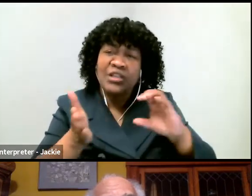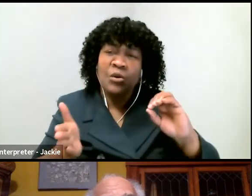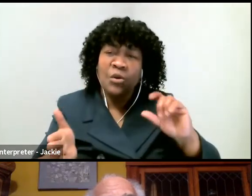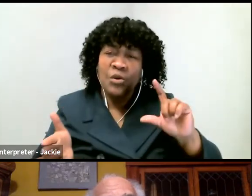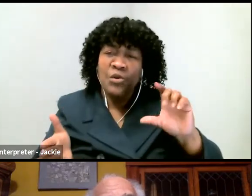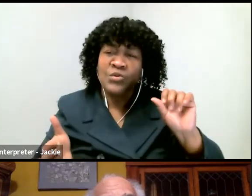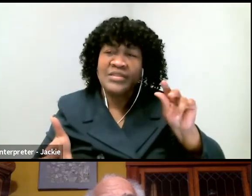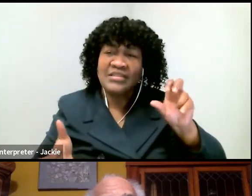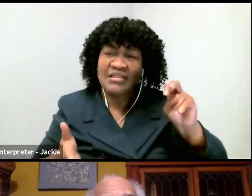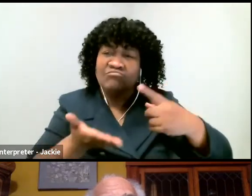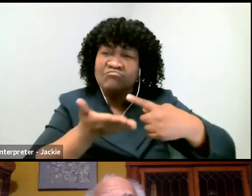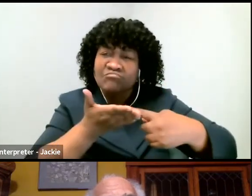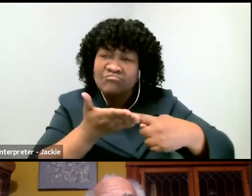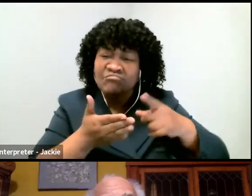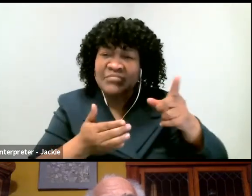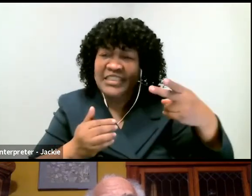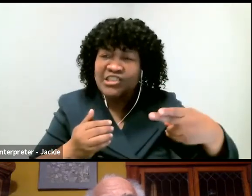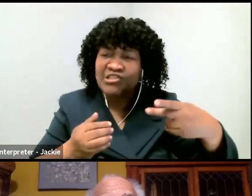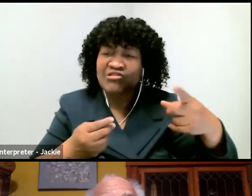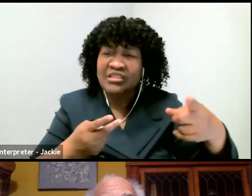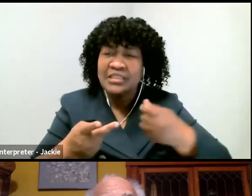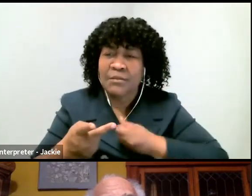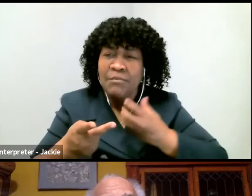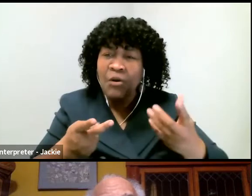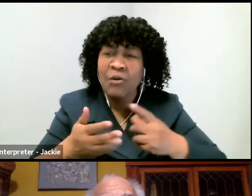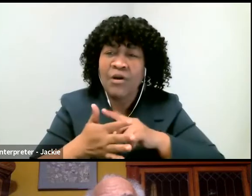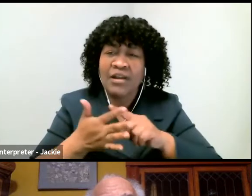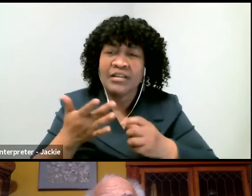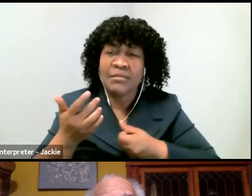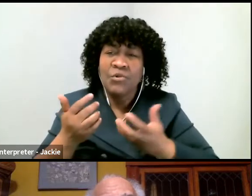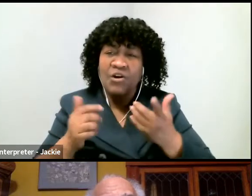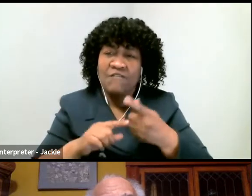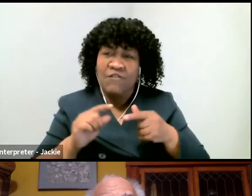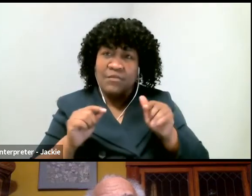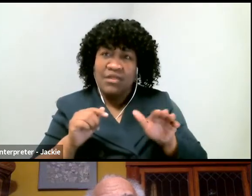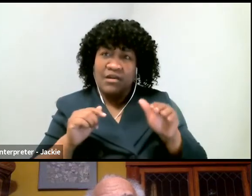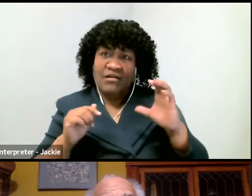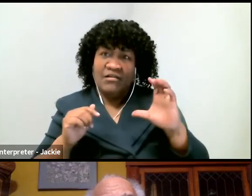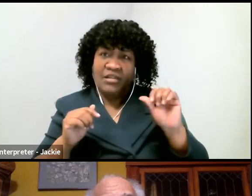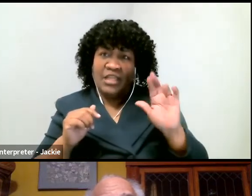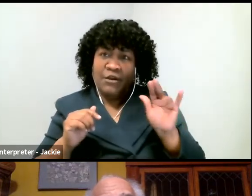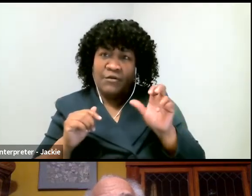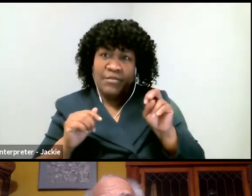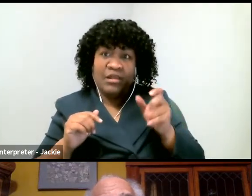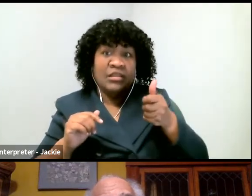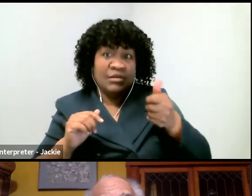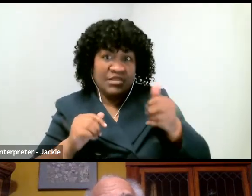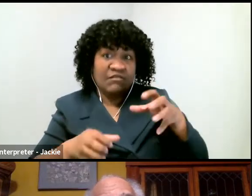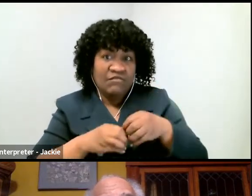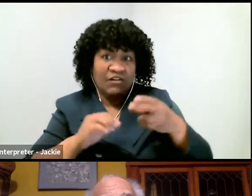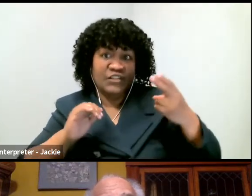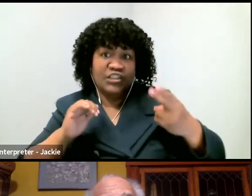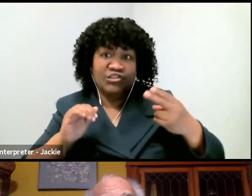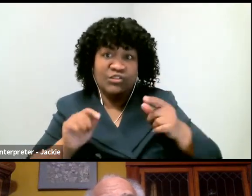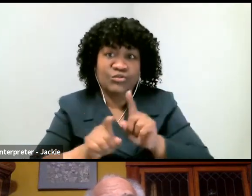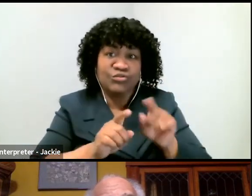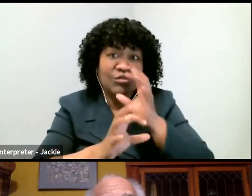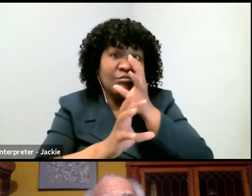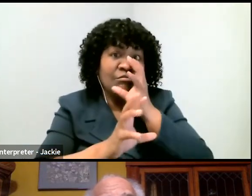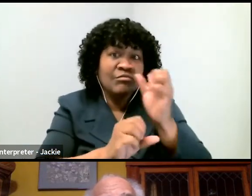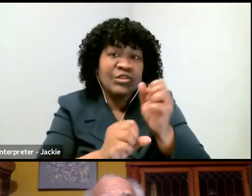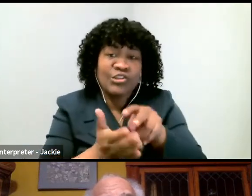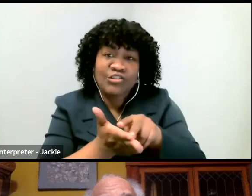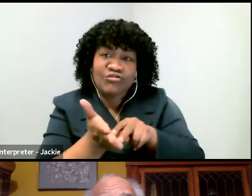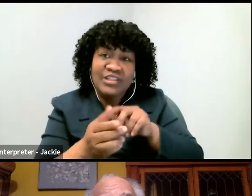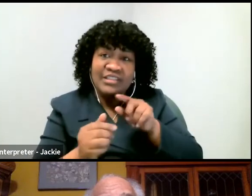history and the poet, and here was a poet from the Caribbean who was a historian, and that interested me, so I started reading